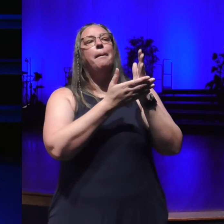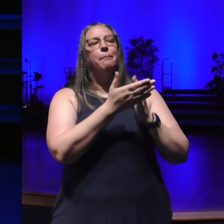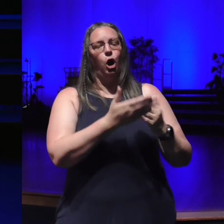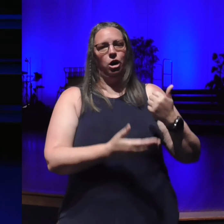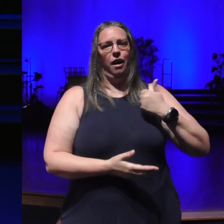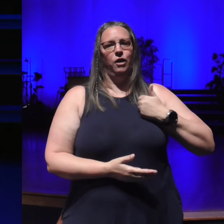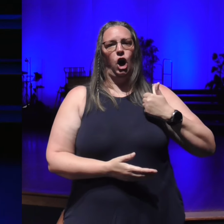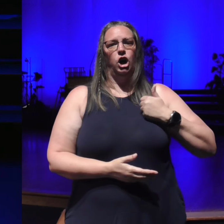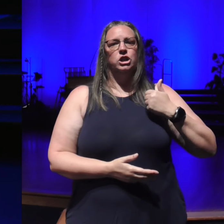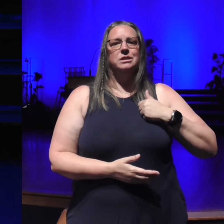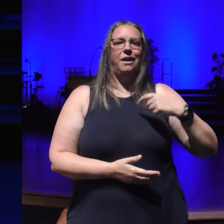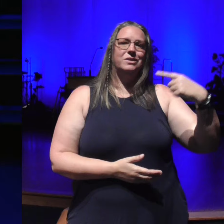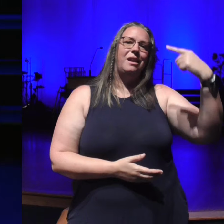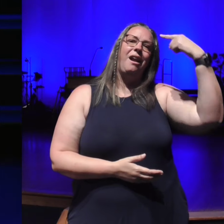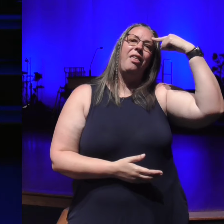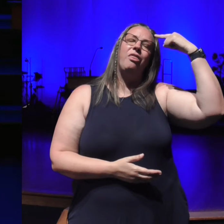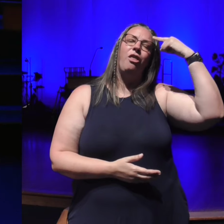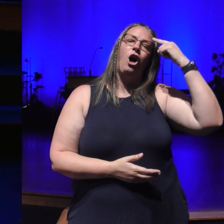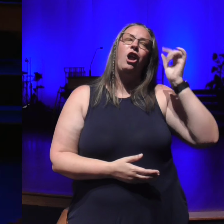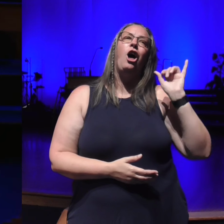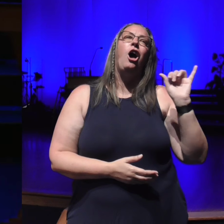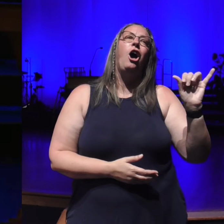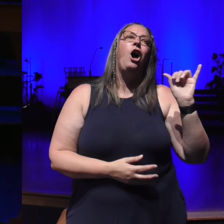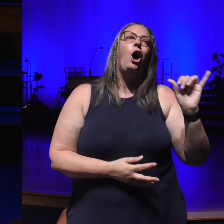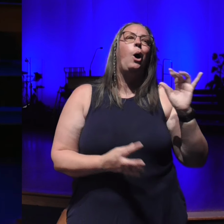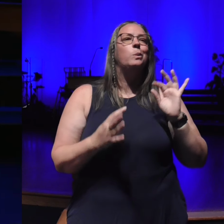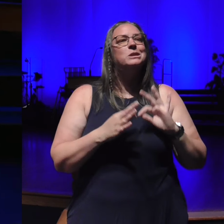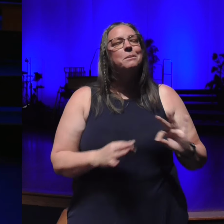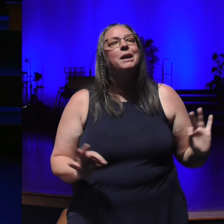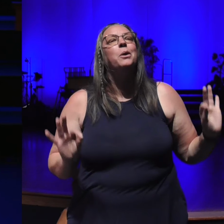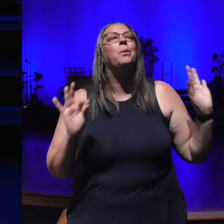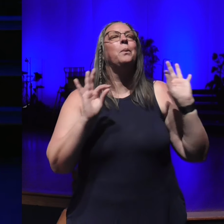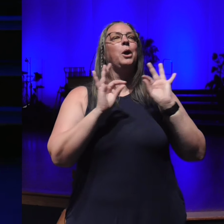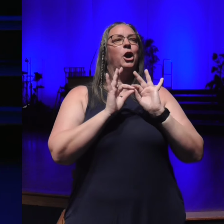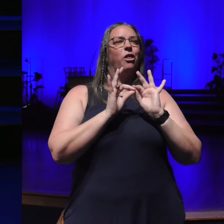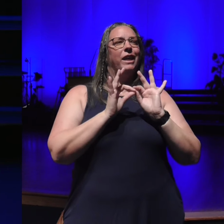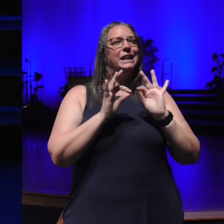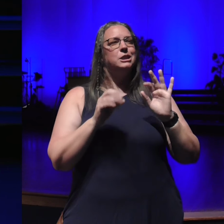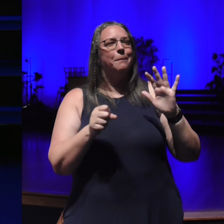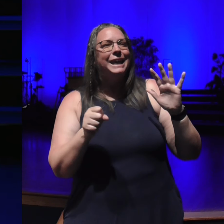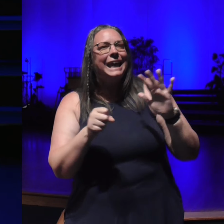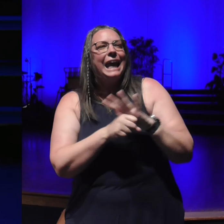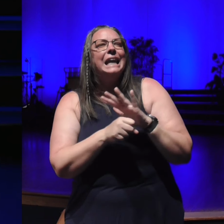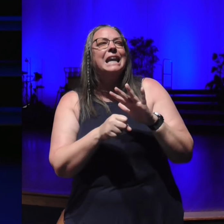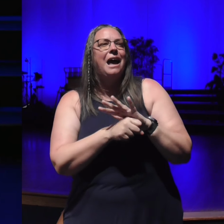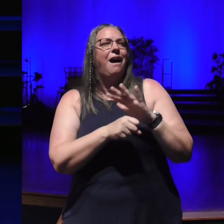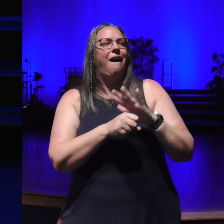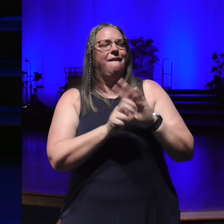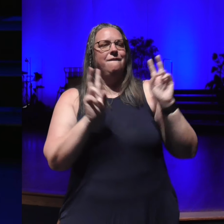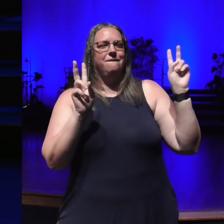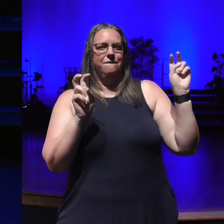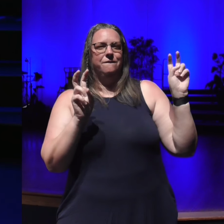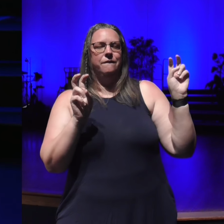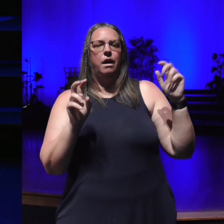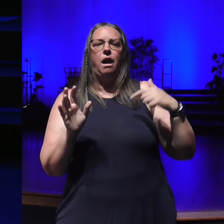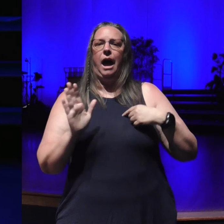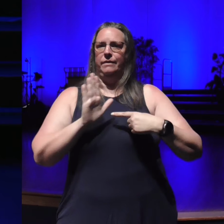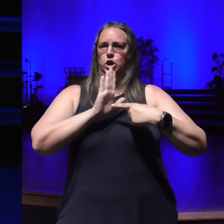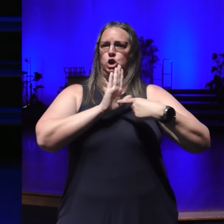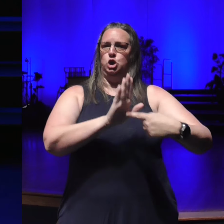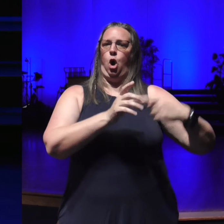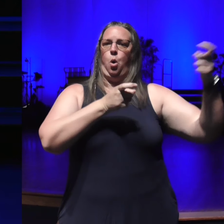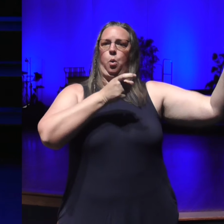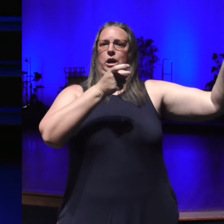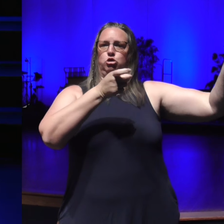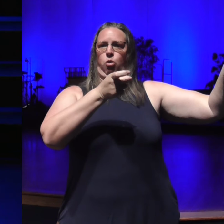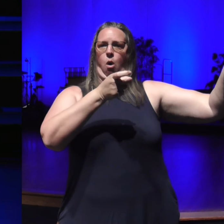that thought to be worthy, to get love, to be enough, we have to demonstrate control. We have to